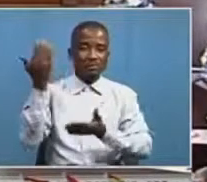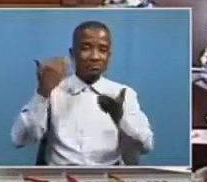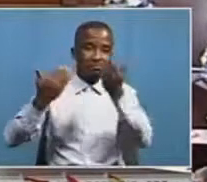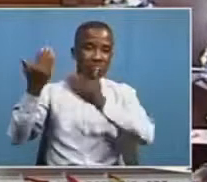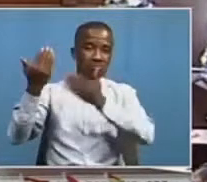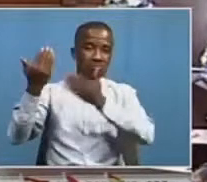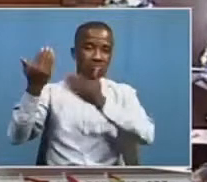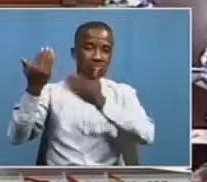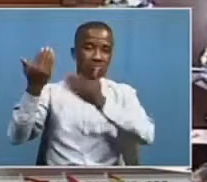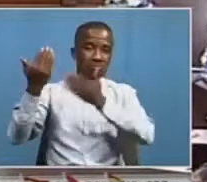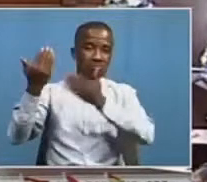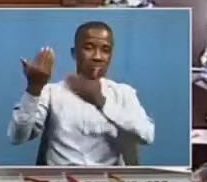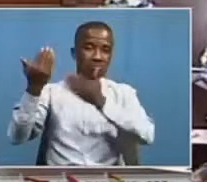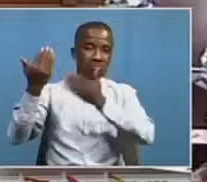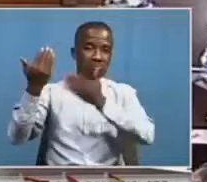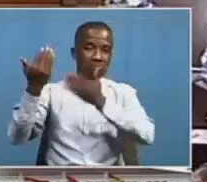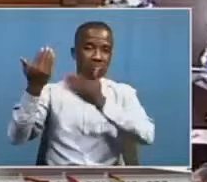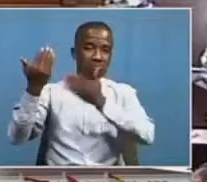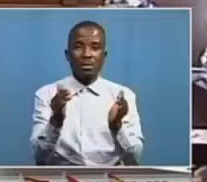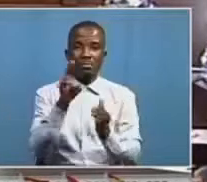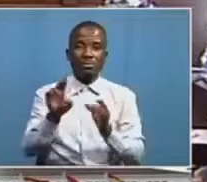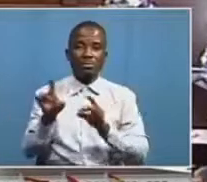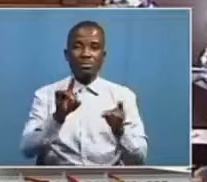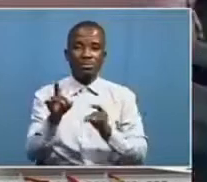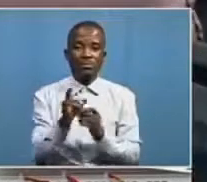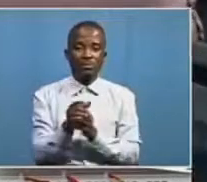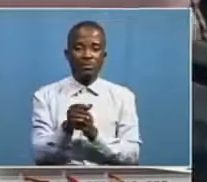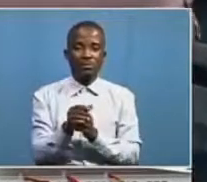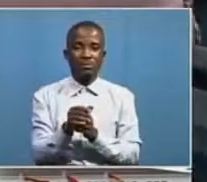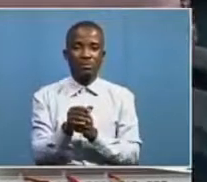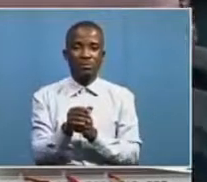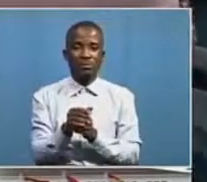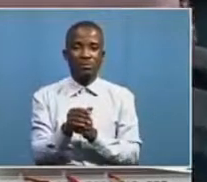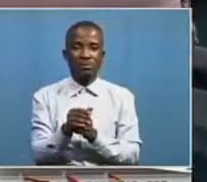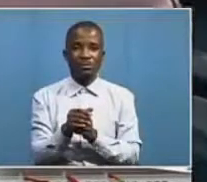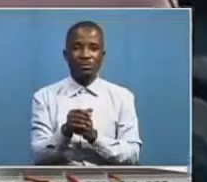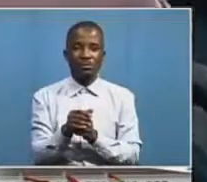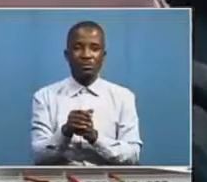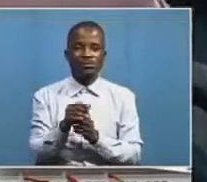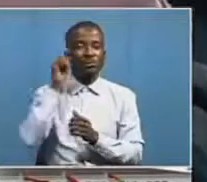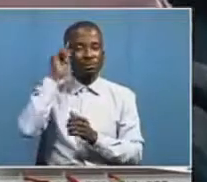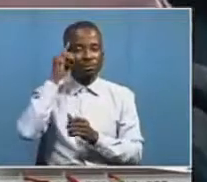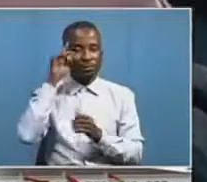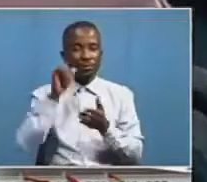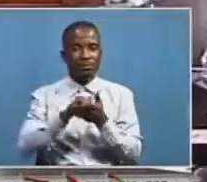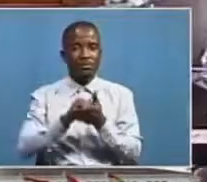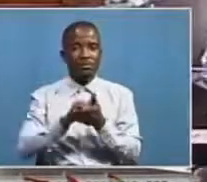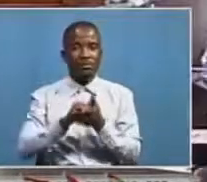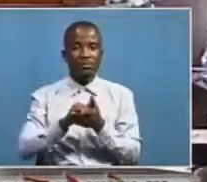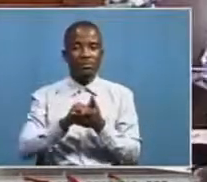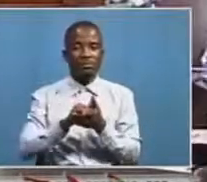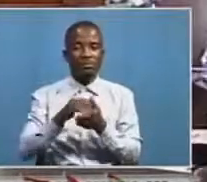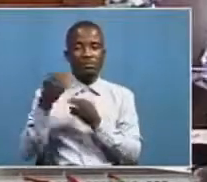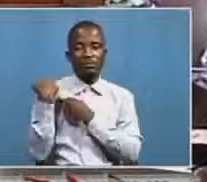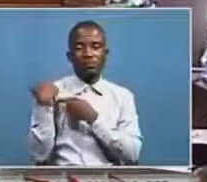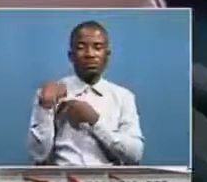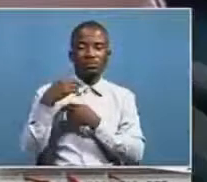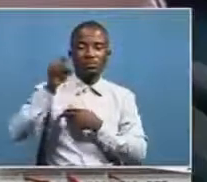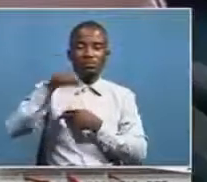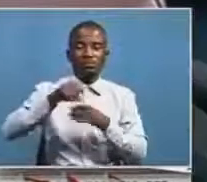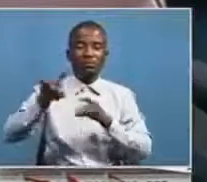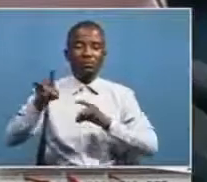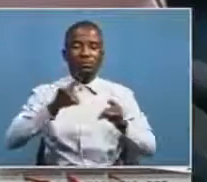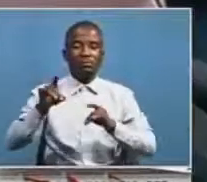323, which is reproduced below as follows. Quote 37.1. It is presumed that official duty has been regularly